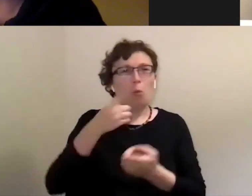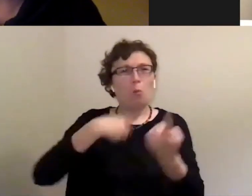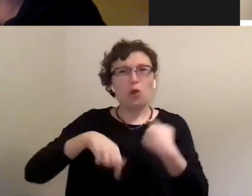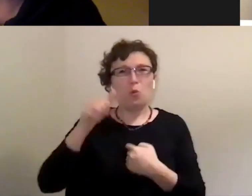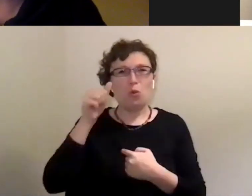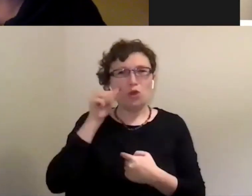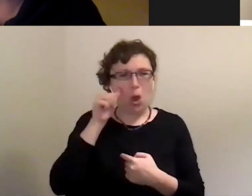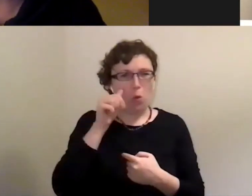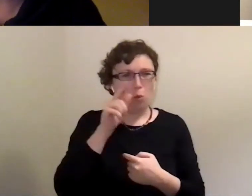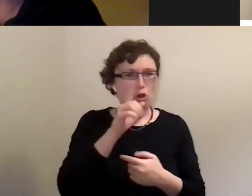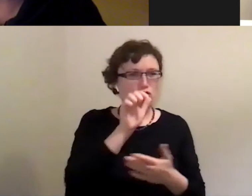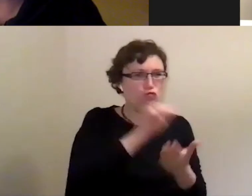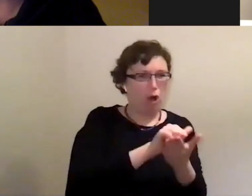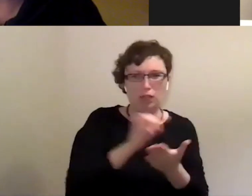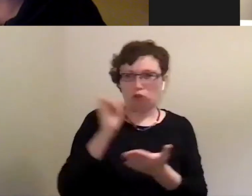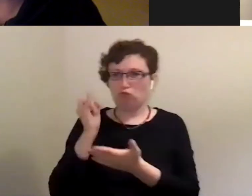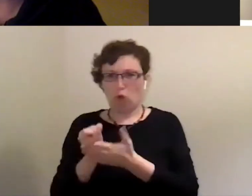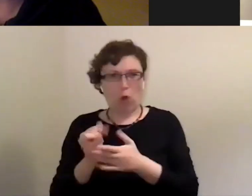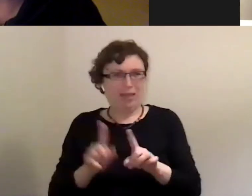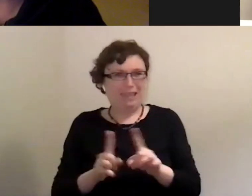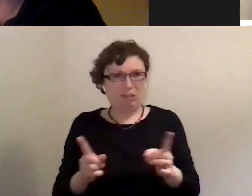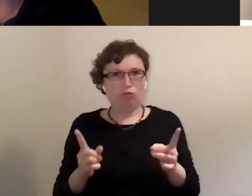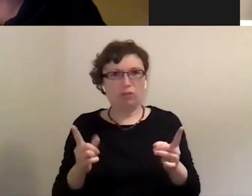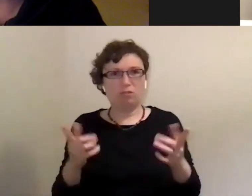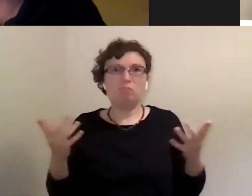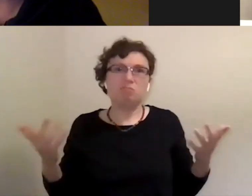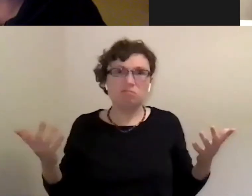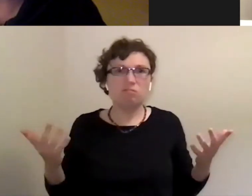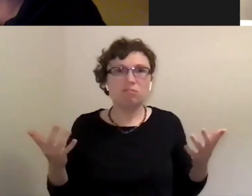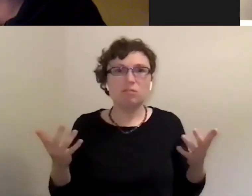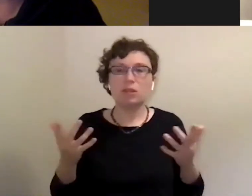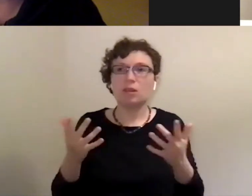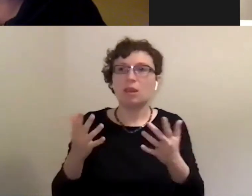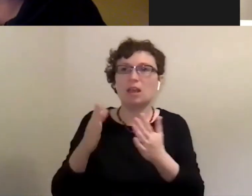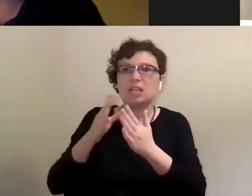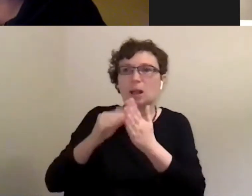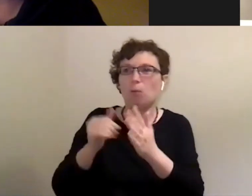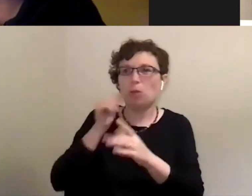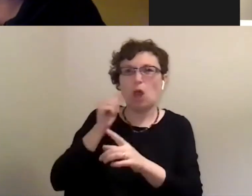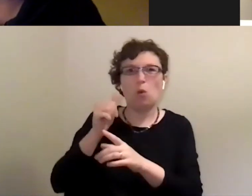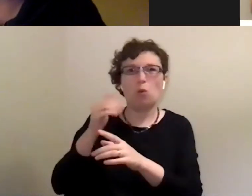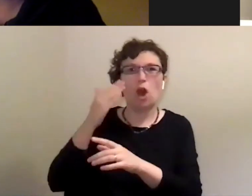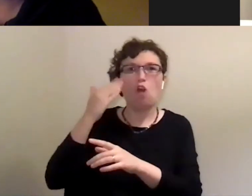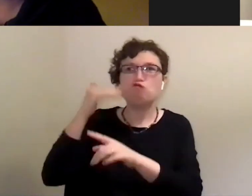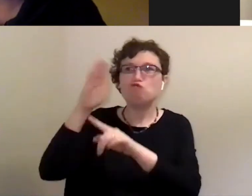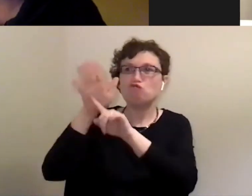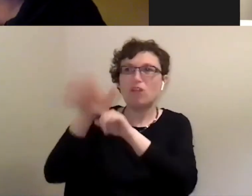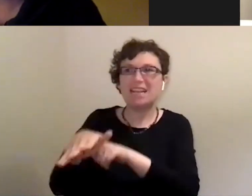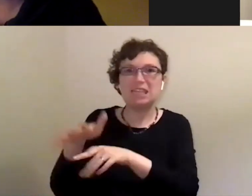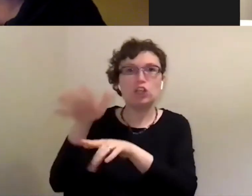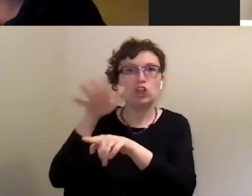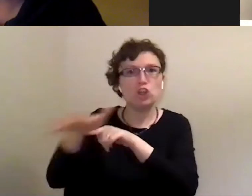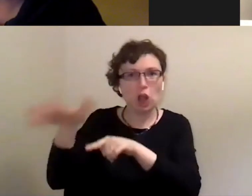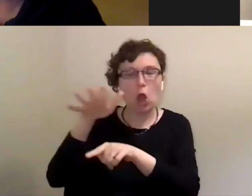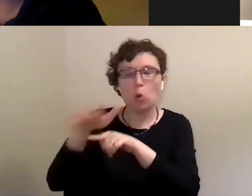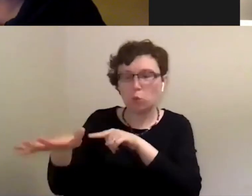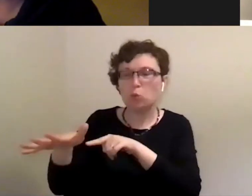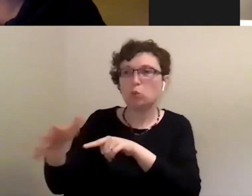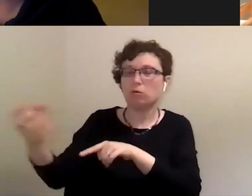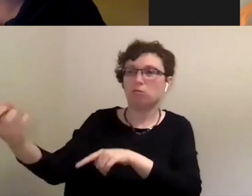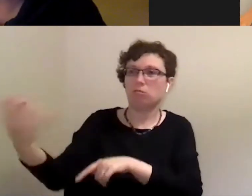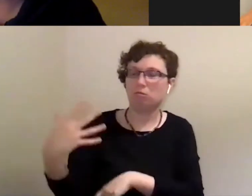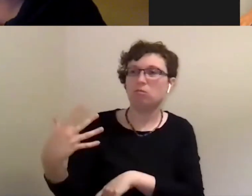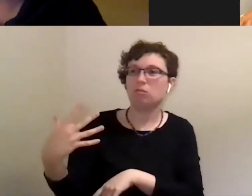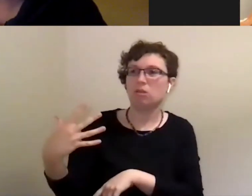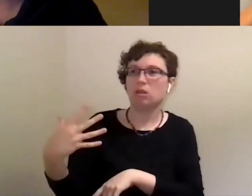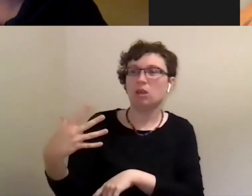example. So say someone is being racist or someone says a racist joke, you don't, if I'm understanding the question correctly, you don't exactly